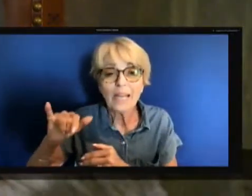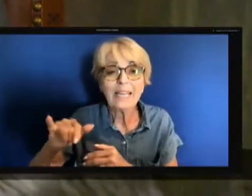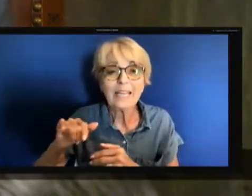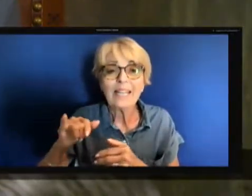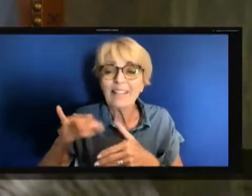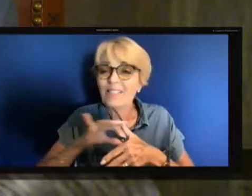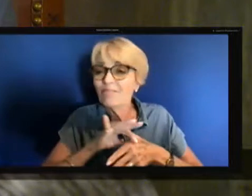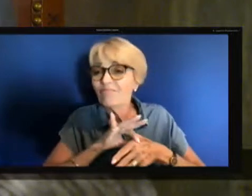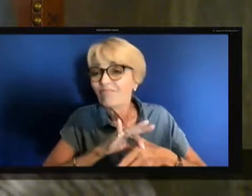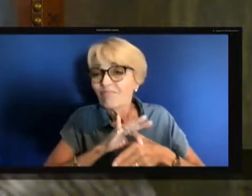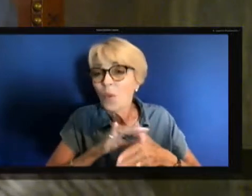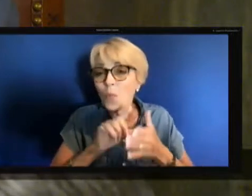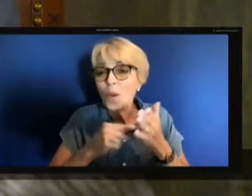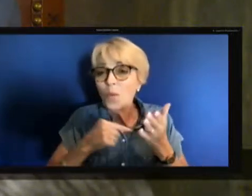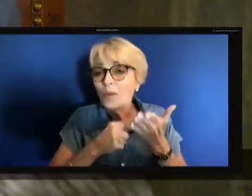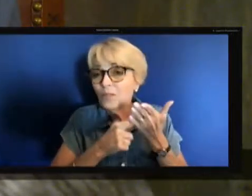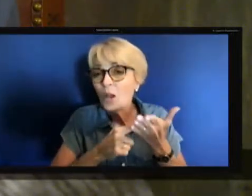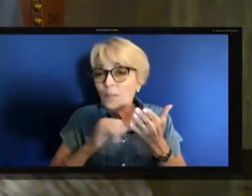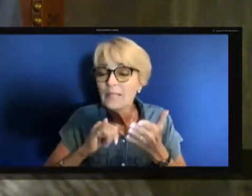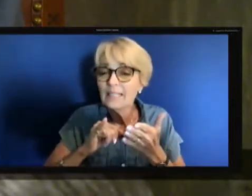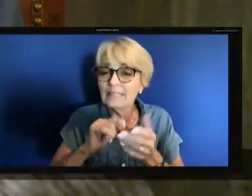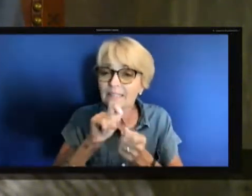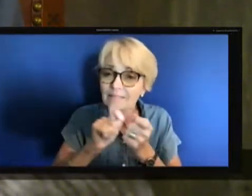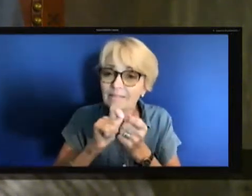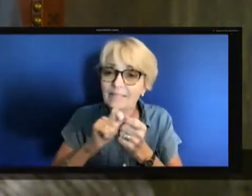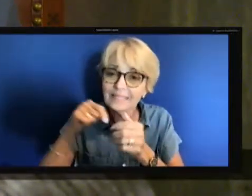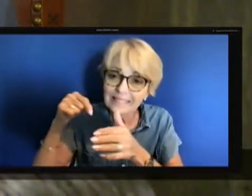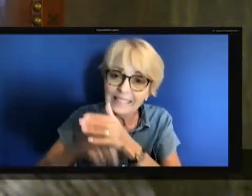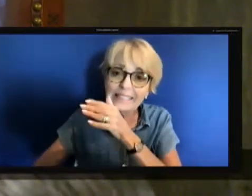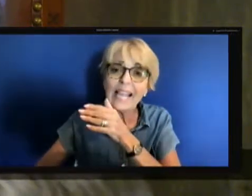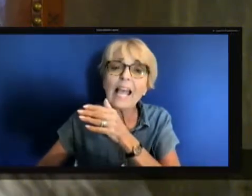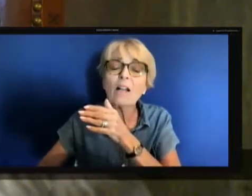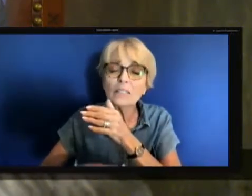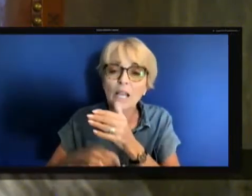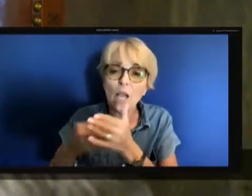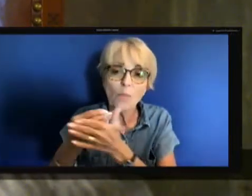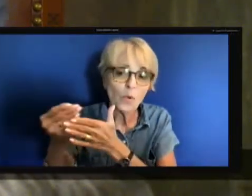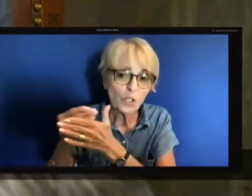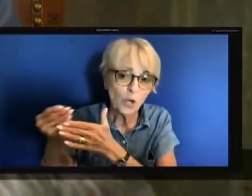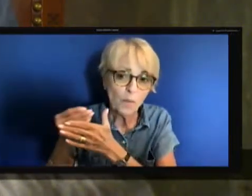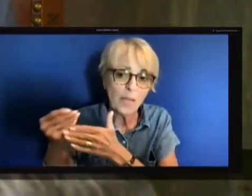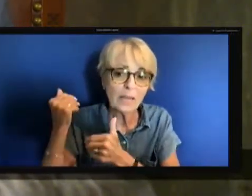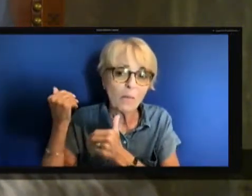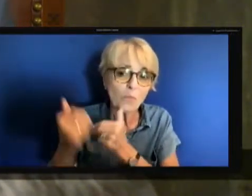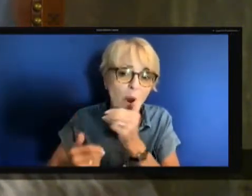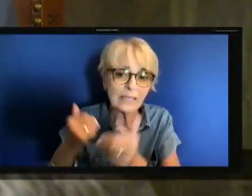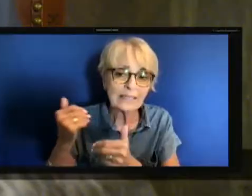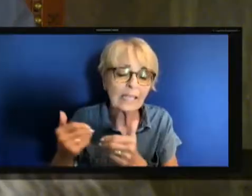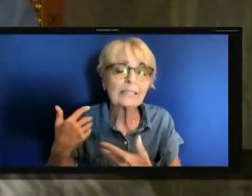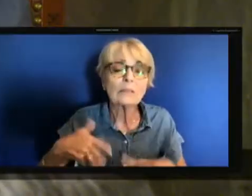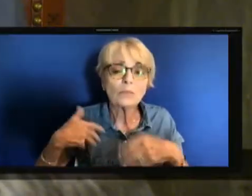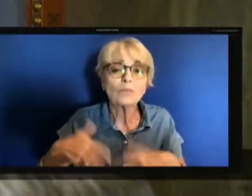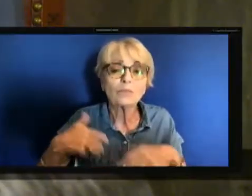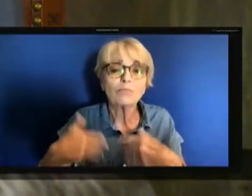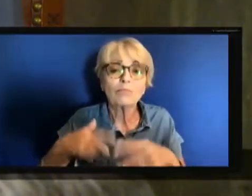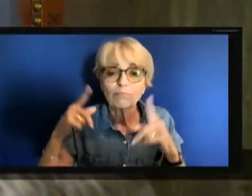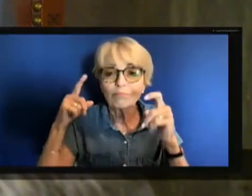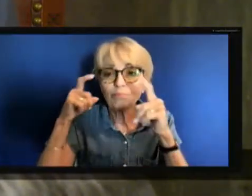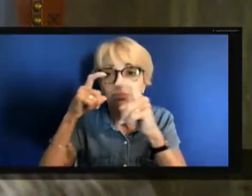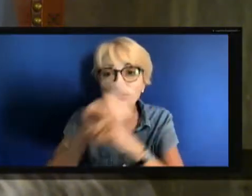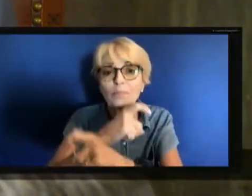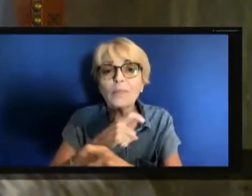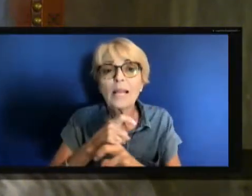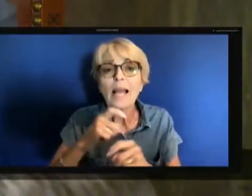very detailed procurement process and you know, painstaking process and, you know, all these different things that we look at, I hope that does come